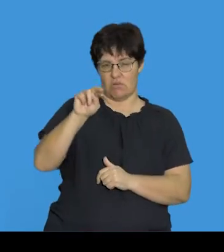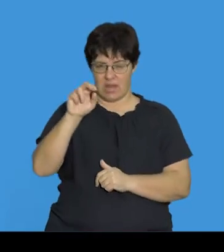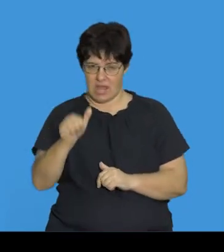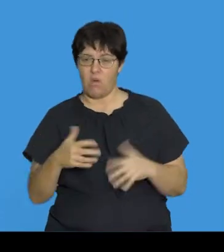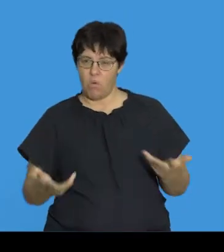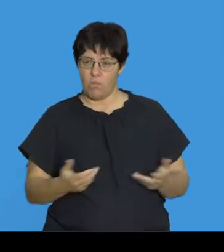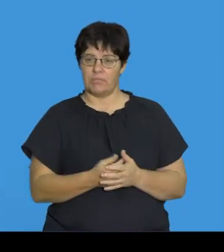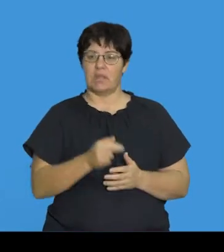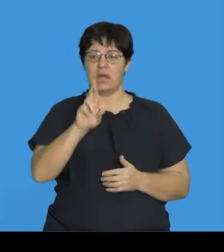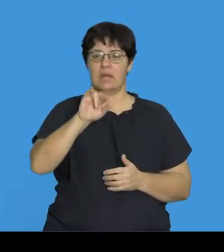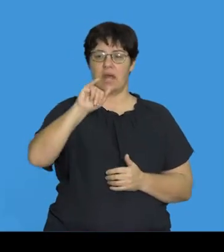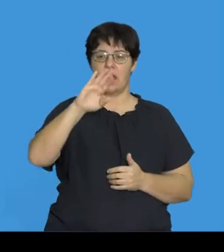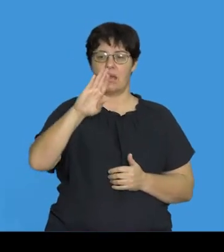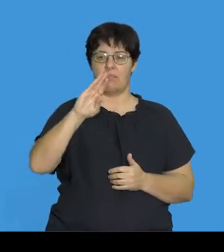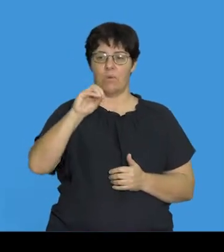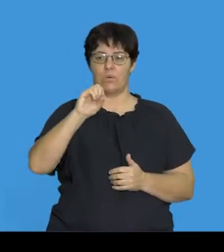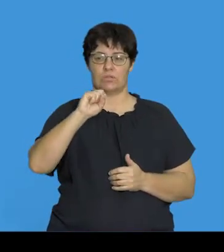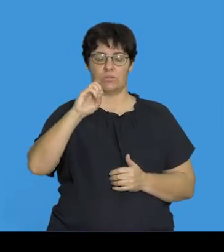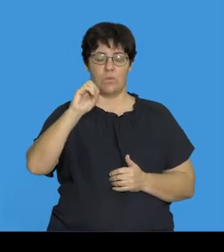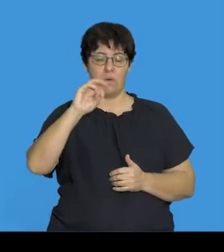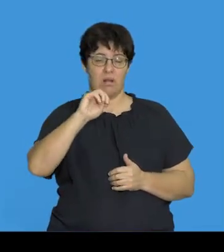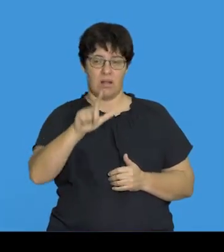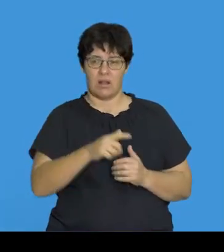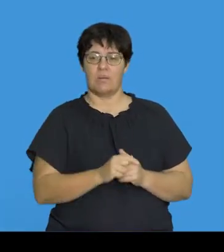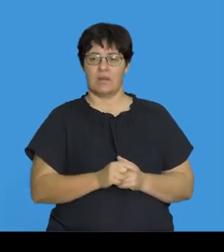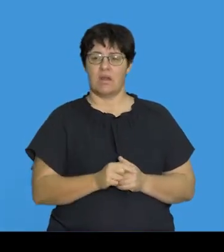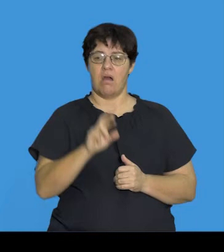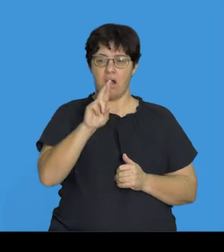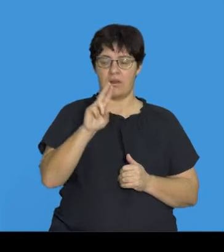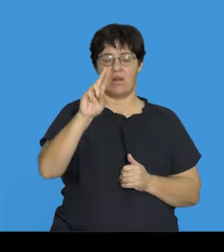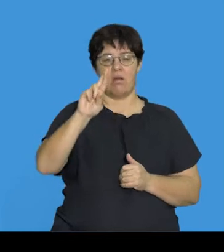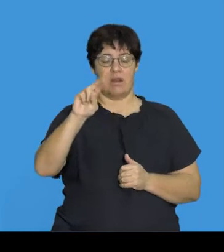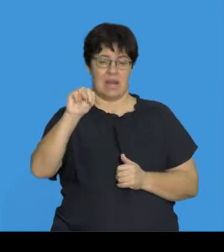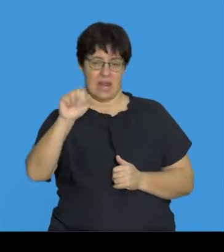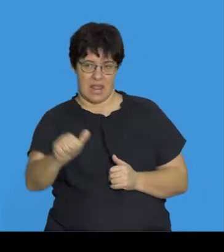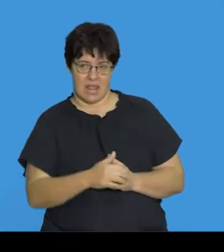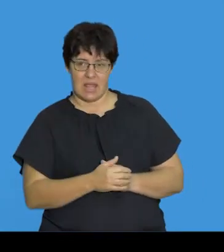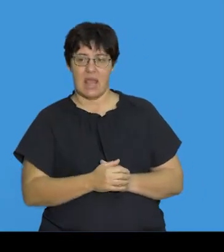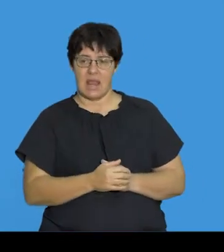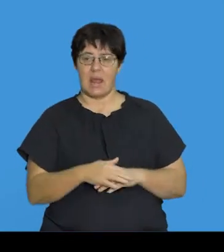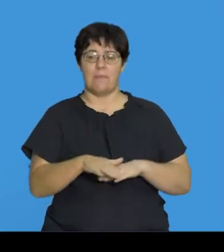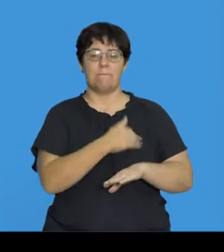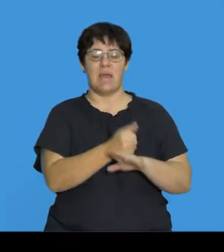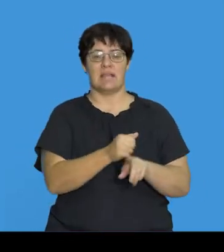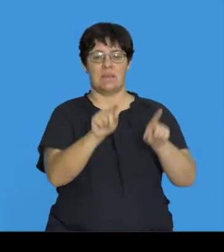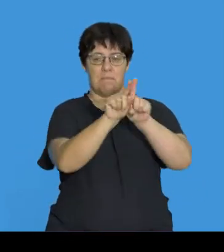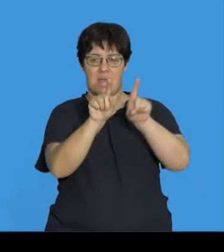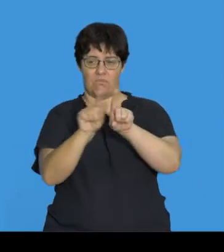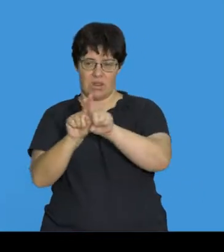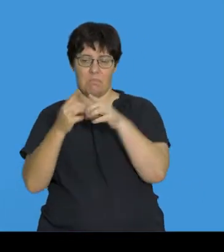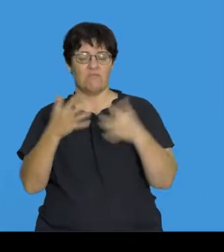ribosome, which is made up of ribosomal RNA. The concept of base pairing we've mentioned before. A